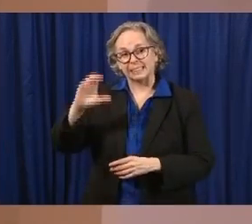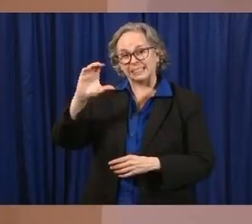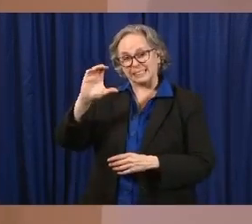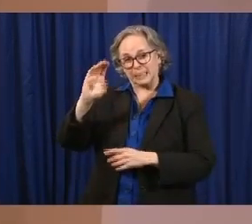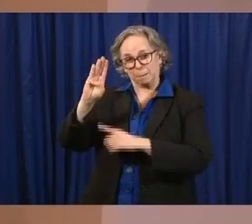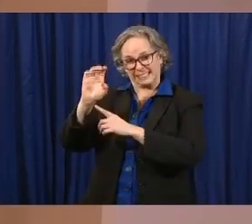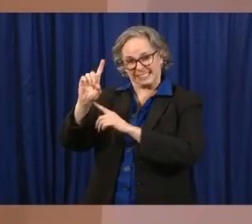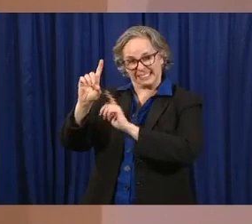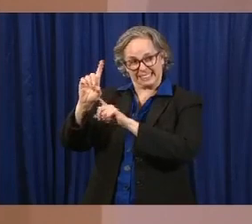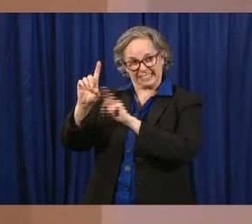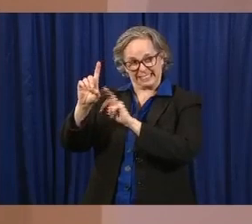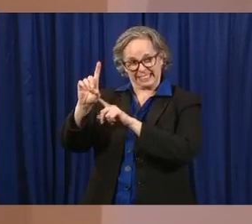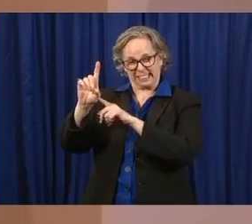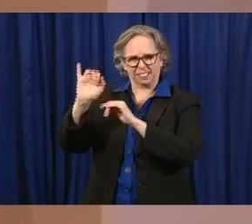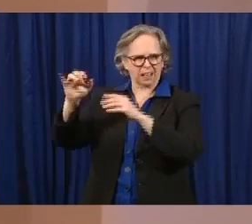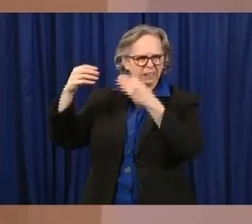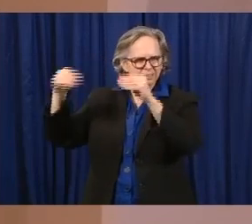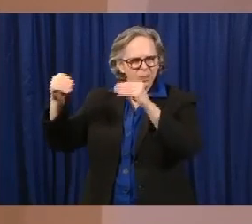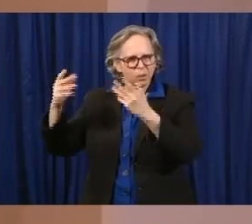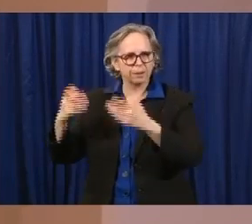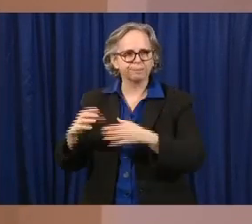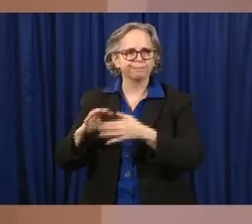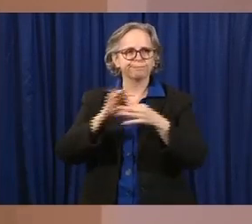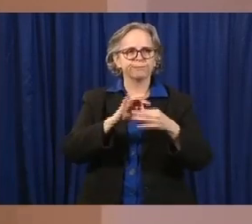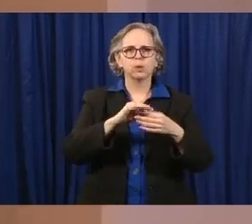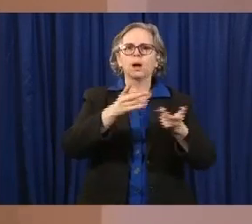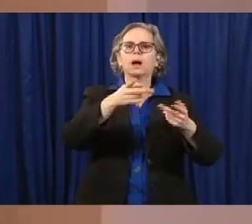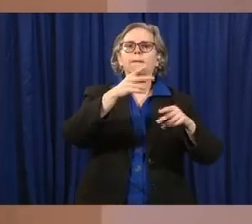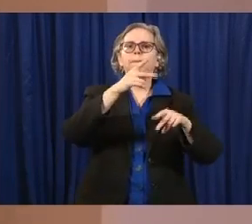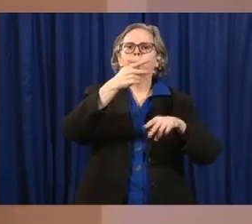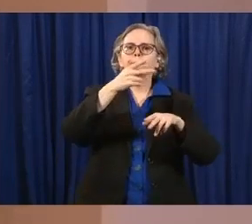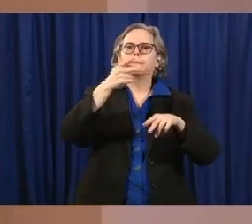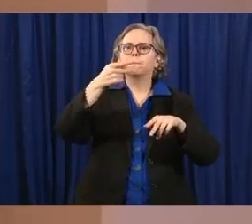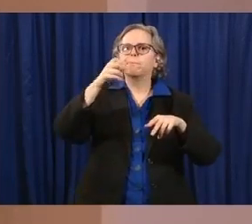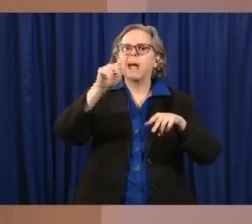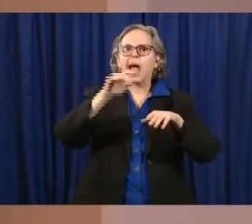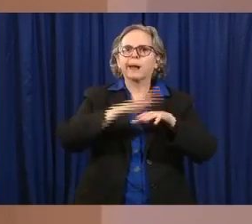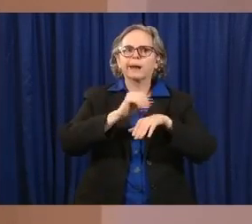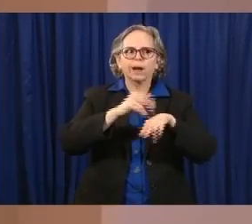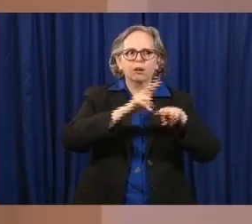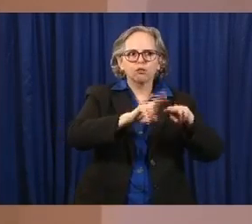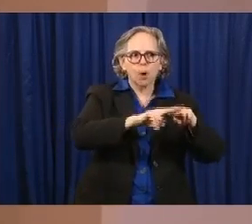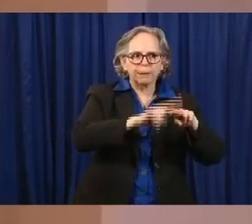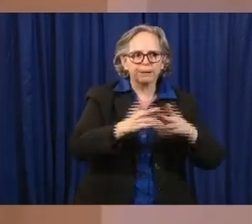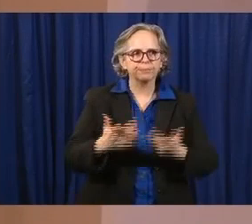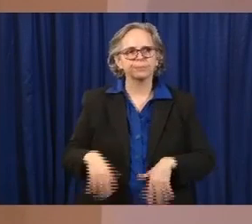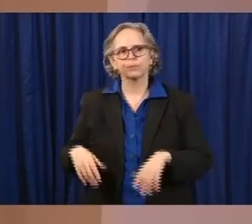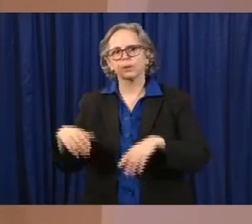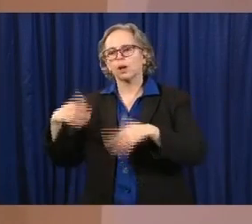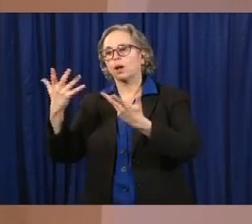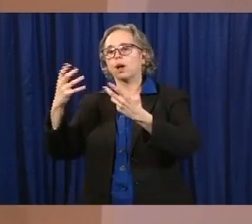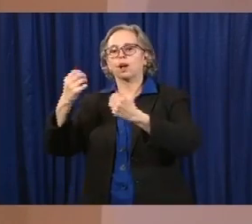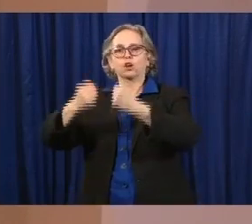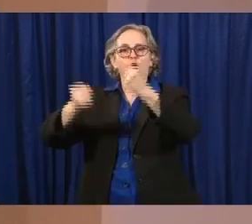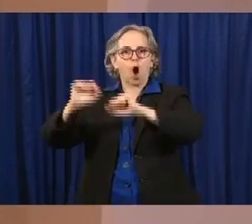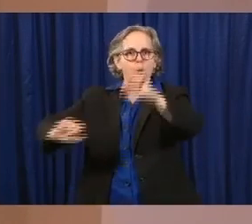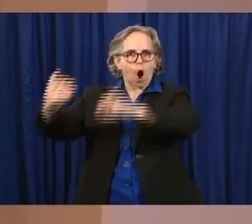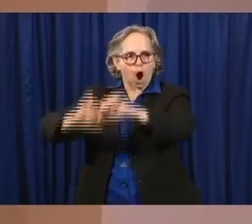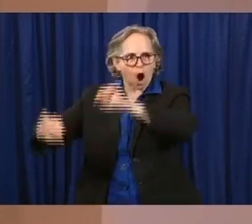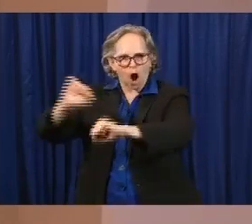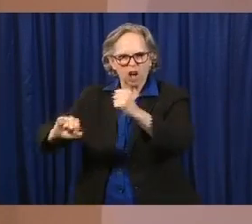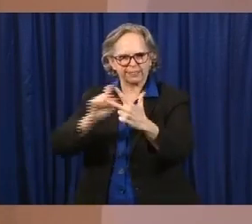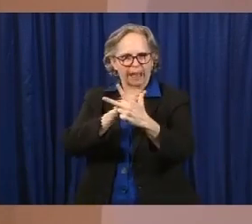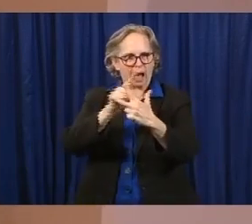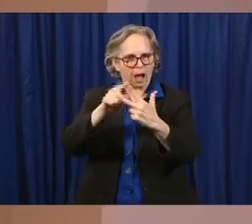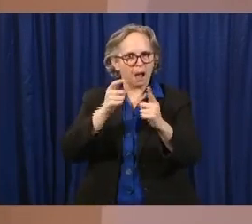establishments, pet grooming, and car washes. Those are kind of fit the bill for what the commission ruled,